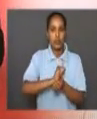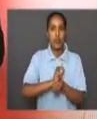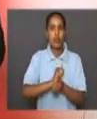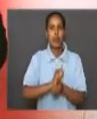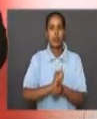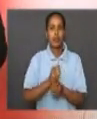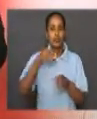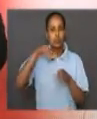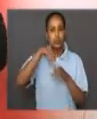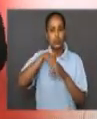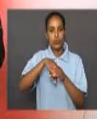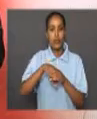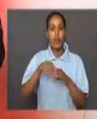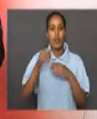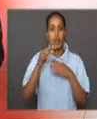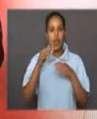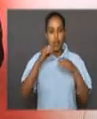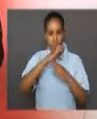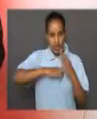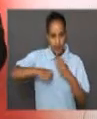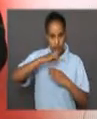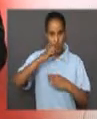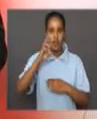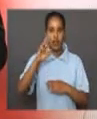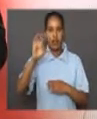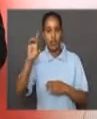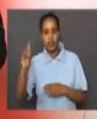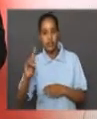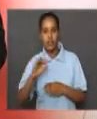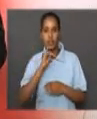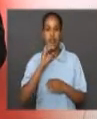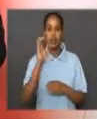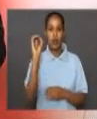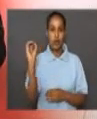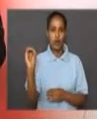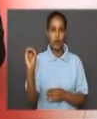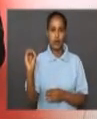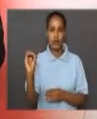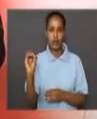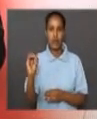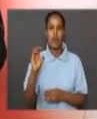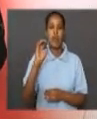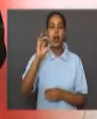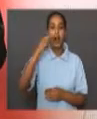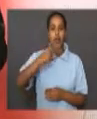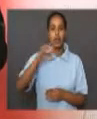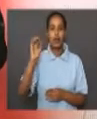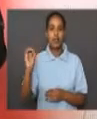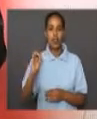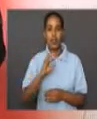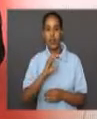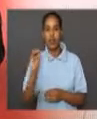obtained through electrolytic reduction, its oxide hydroxide